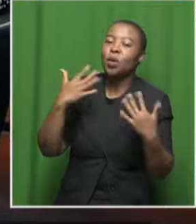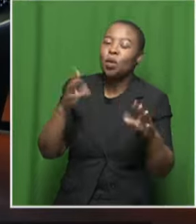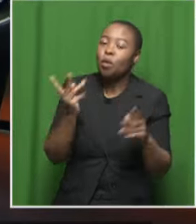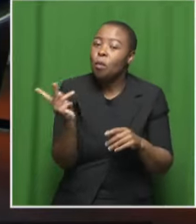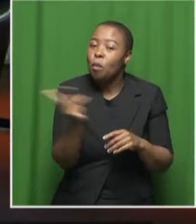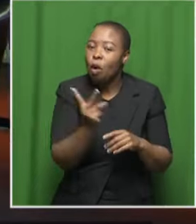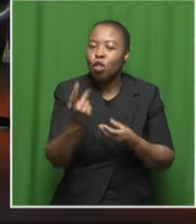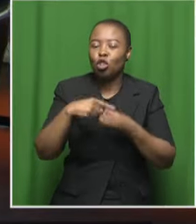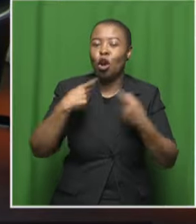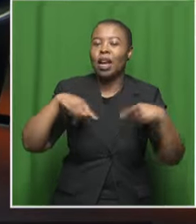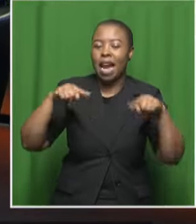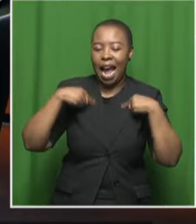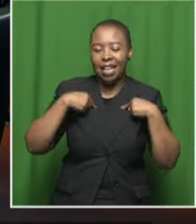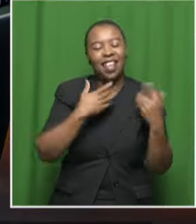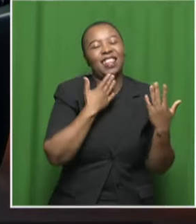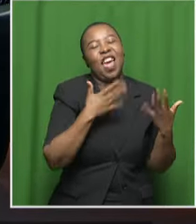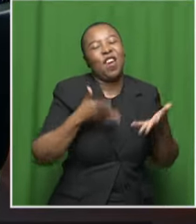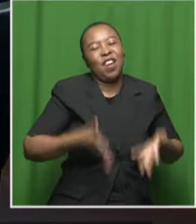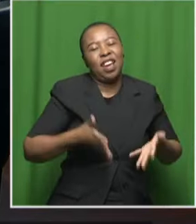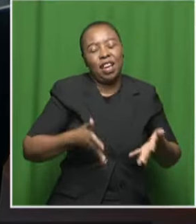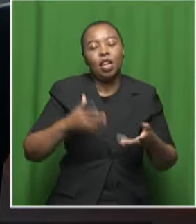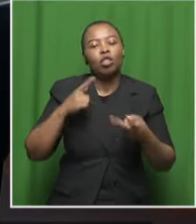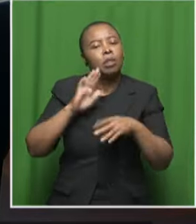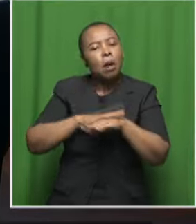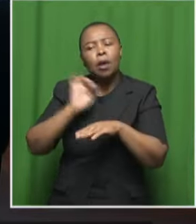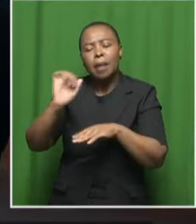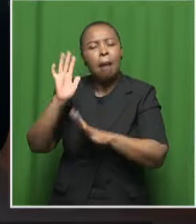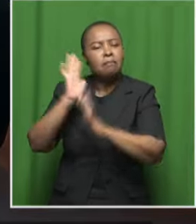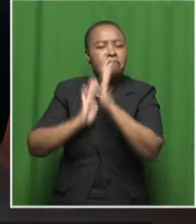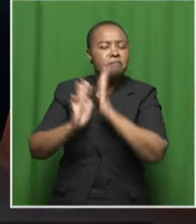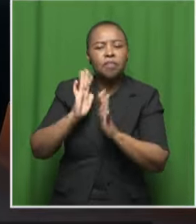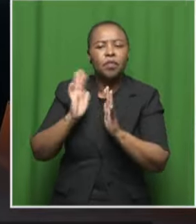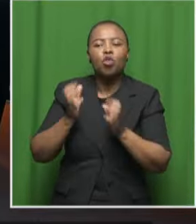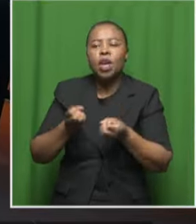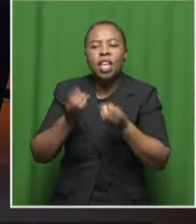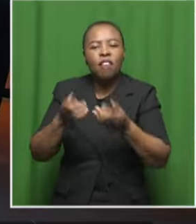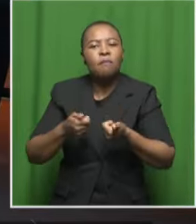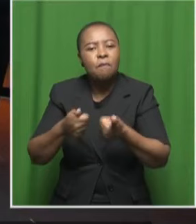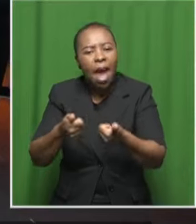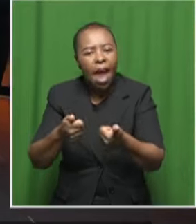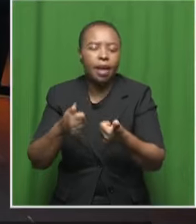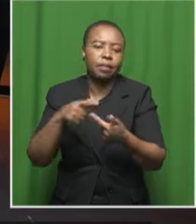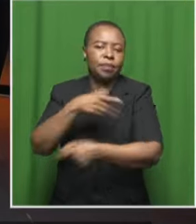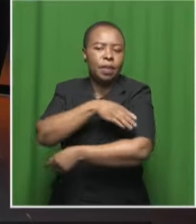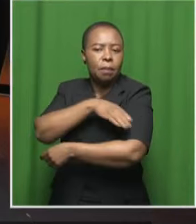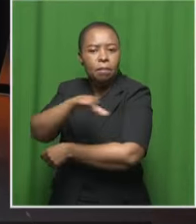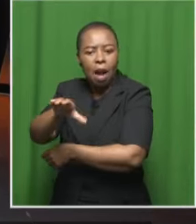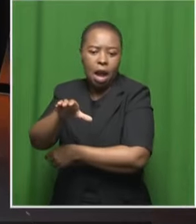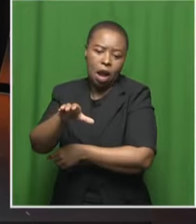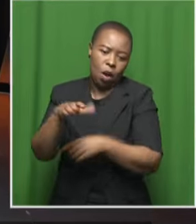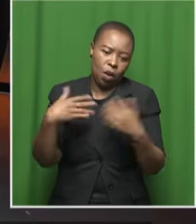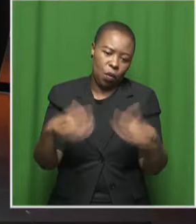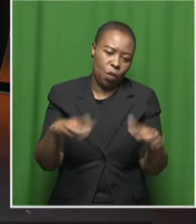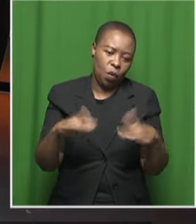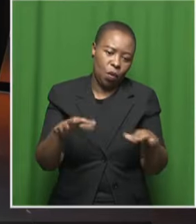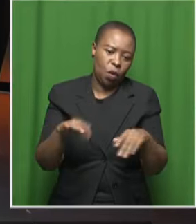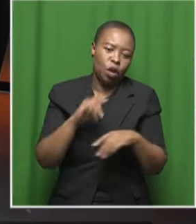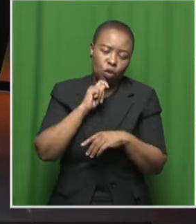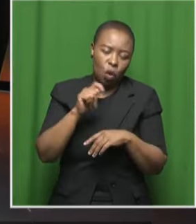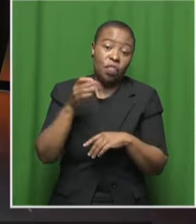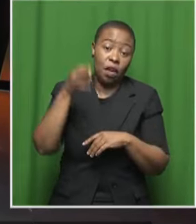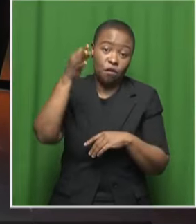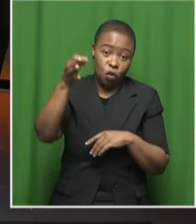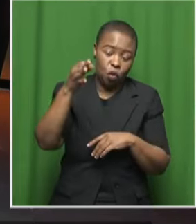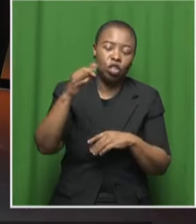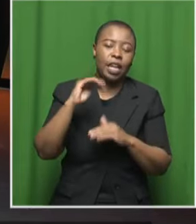you for joining us and for taking your time to give back. Obviously, we're empowered, and it's about giving back and ensuring that the future is